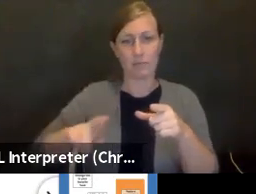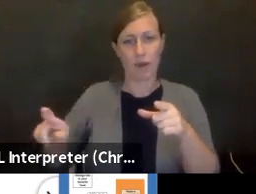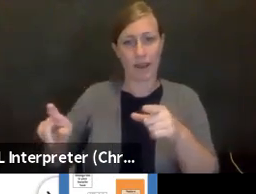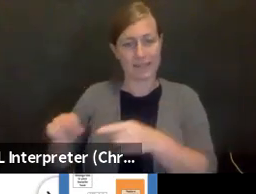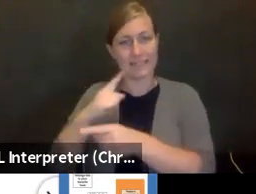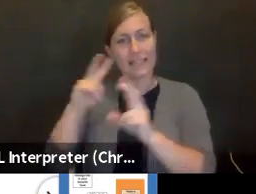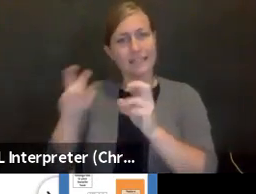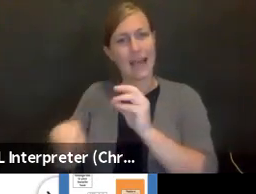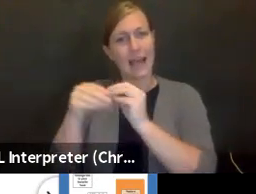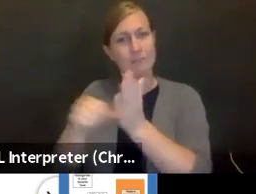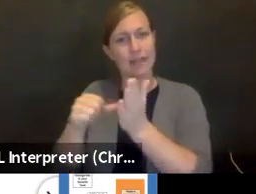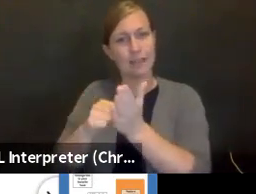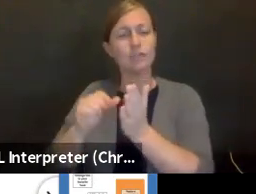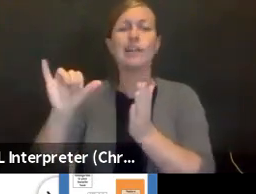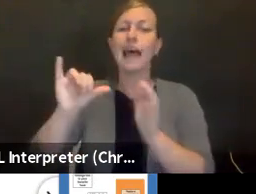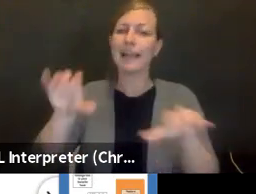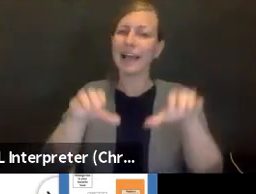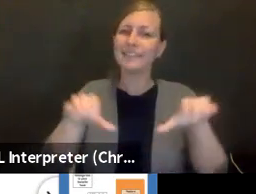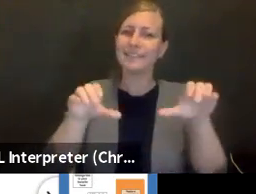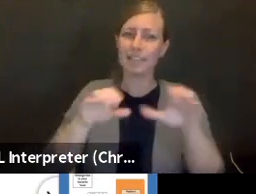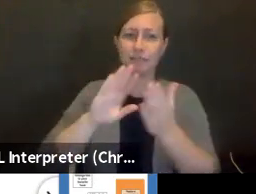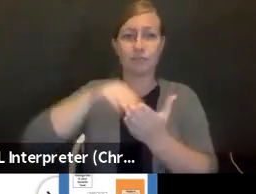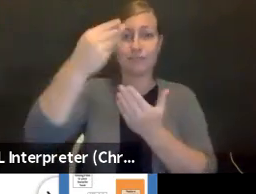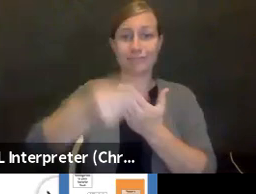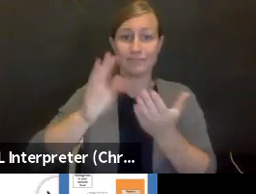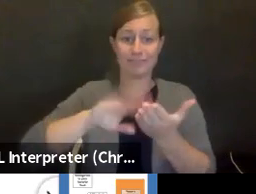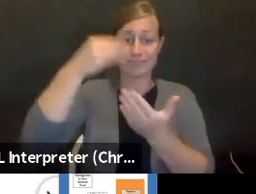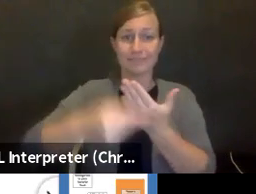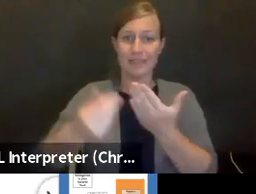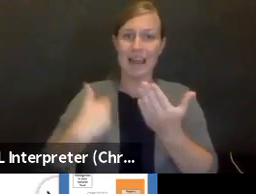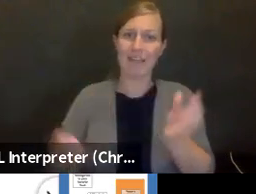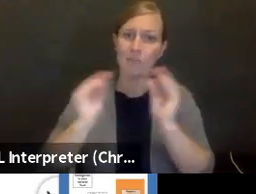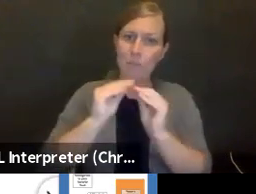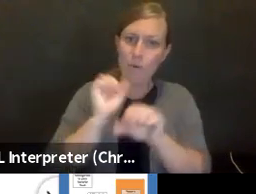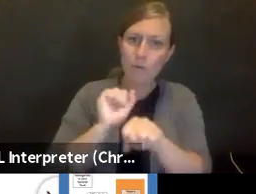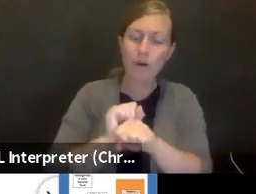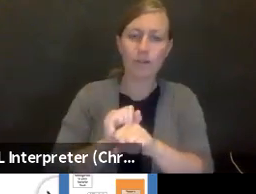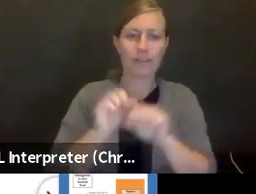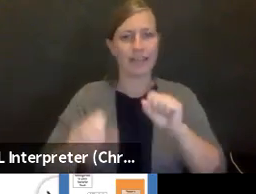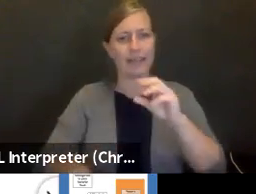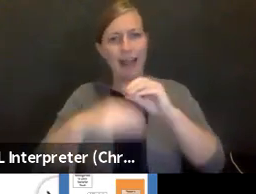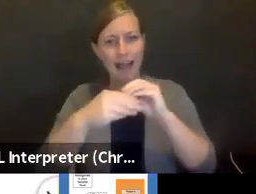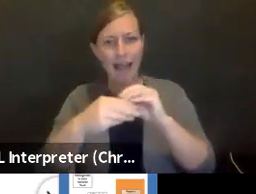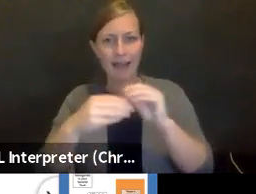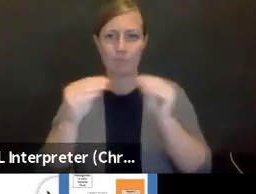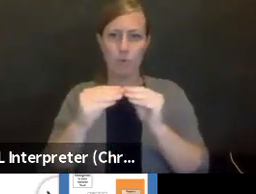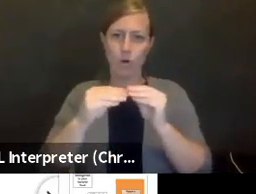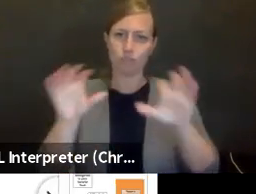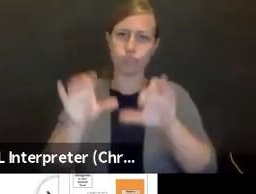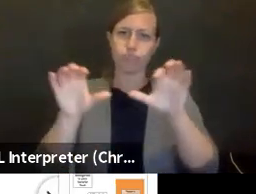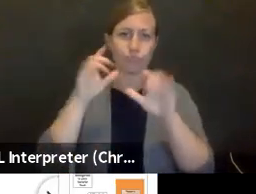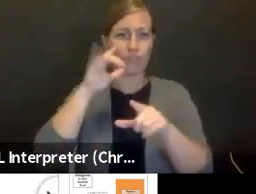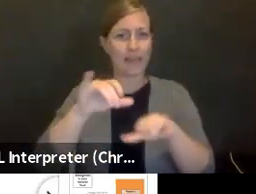adding another page to an activity where they can do more work, where they can do more to this activity. So if I click